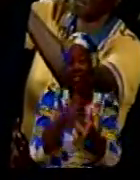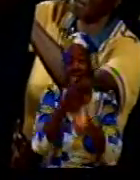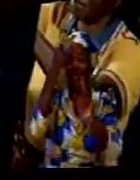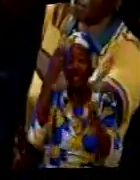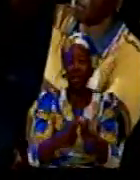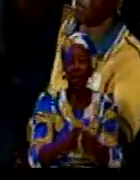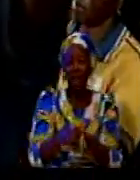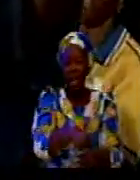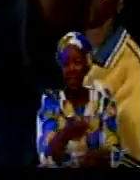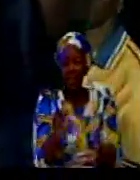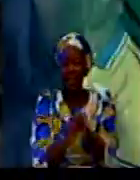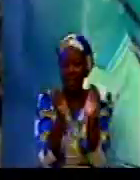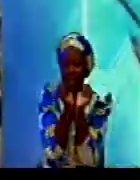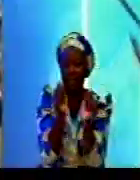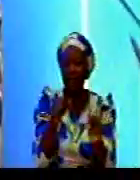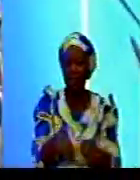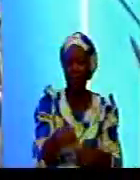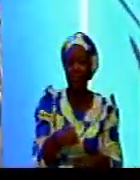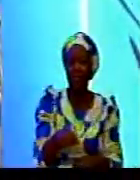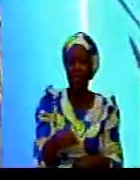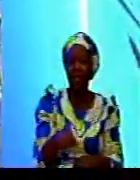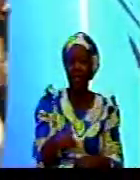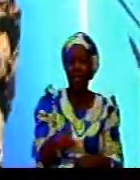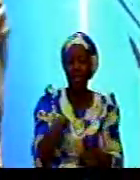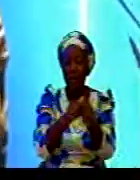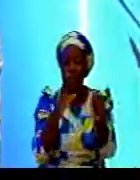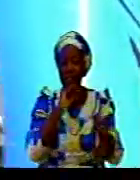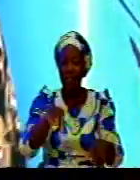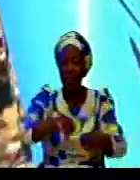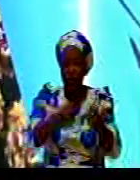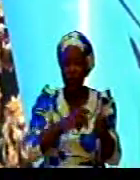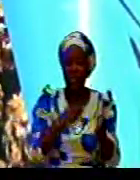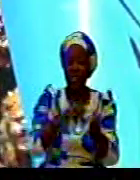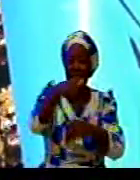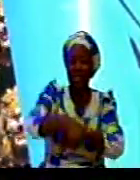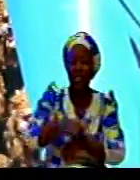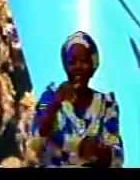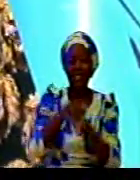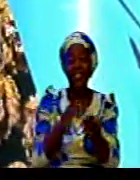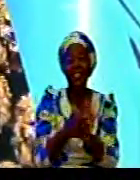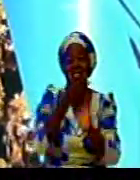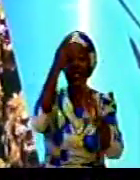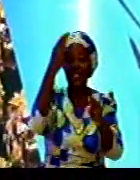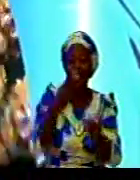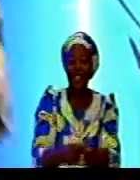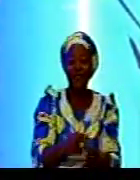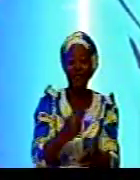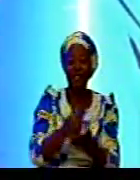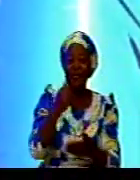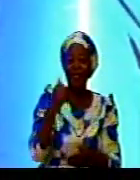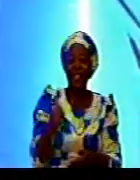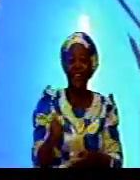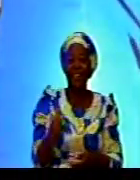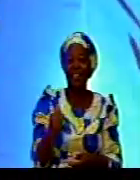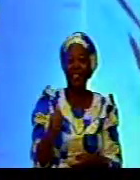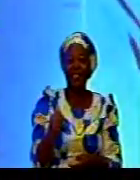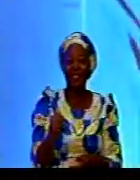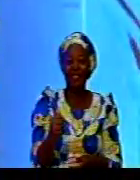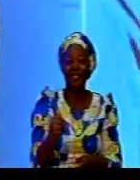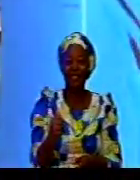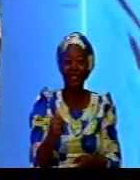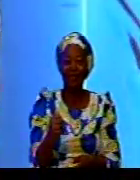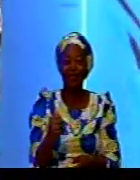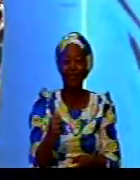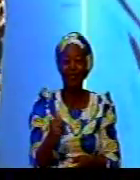All the fetters are shattered. Anything that tied you down, everything is broken